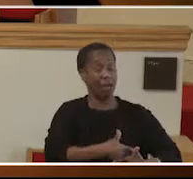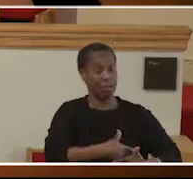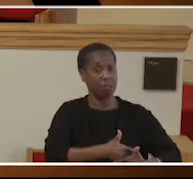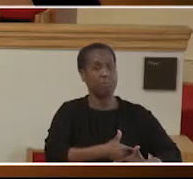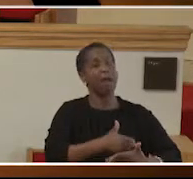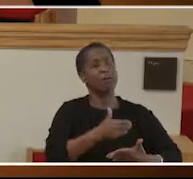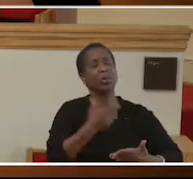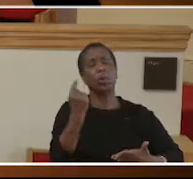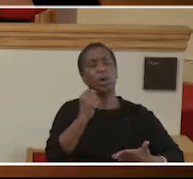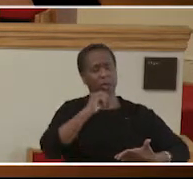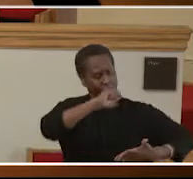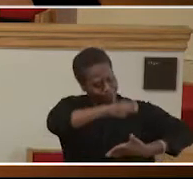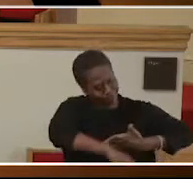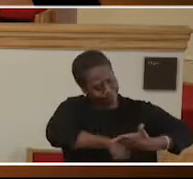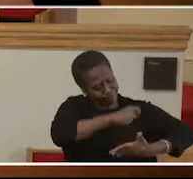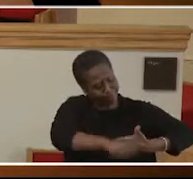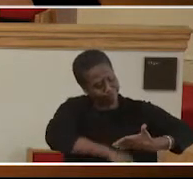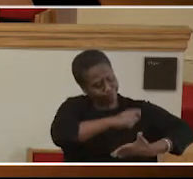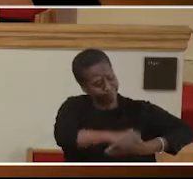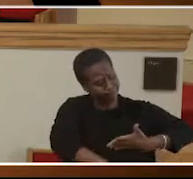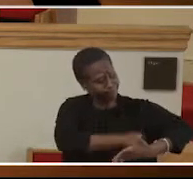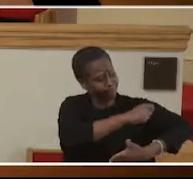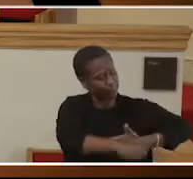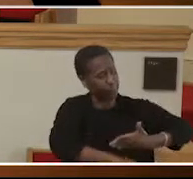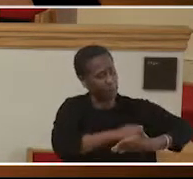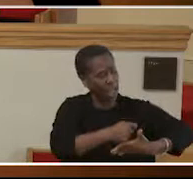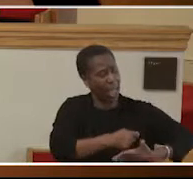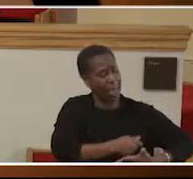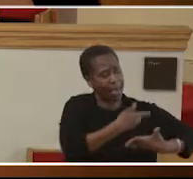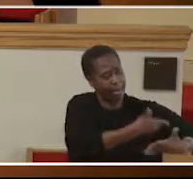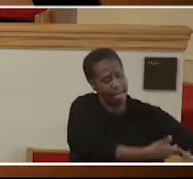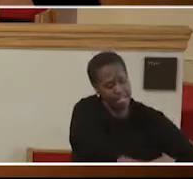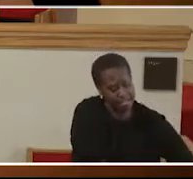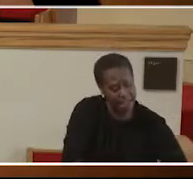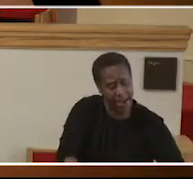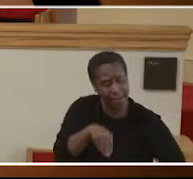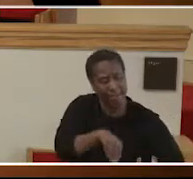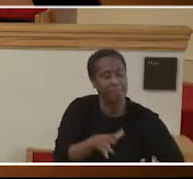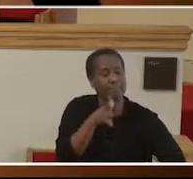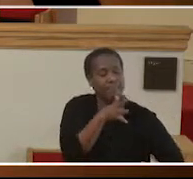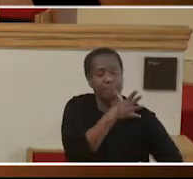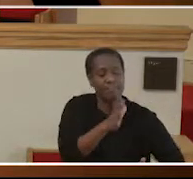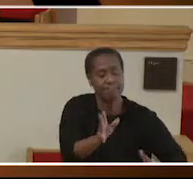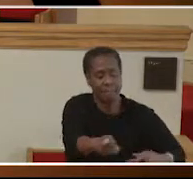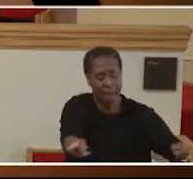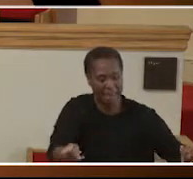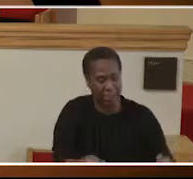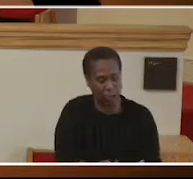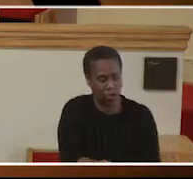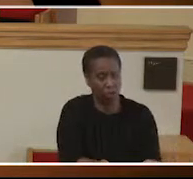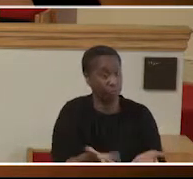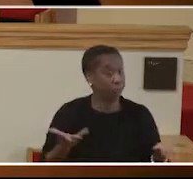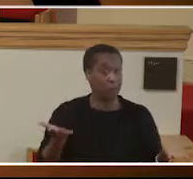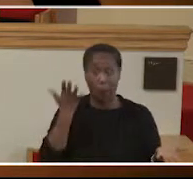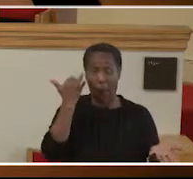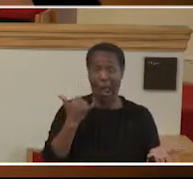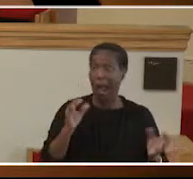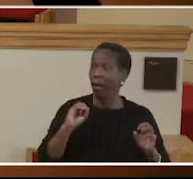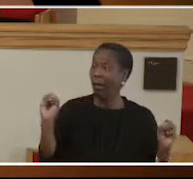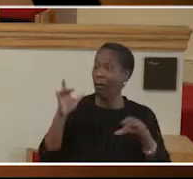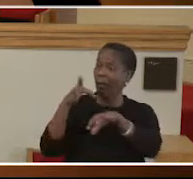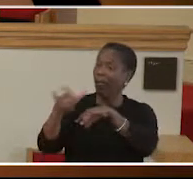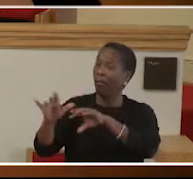and wrapped him in bands of cloth and laid him in a manger, because there was no place for